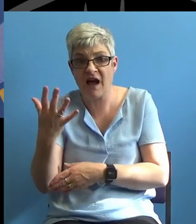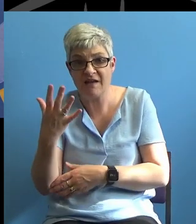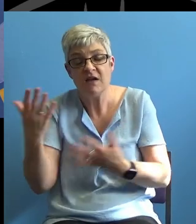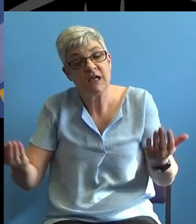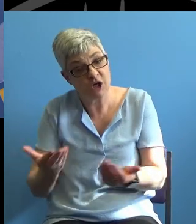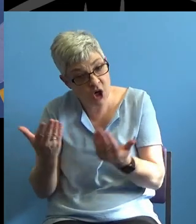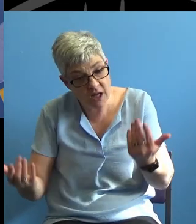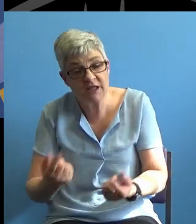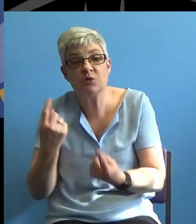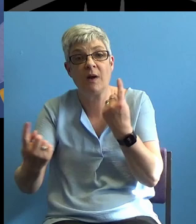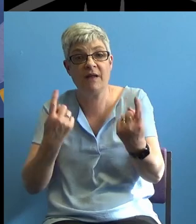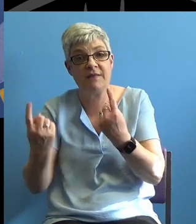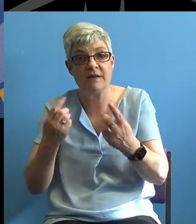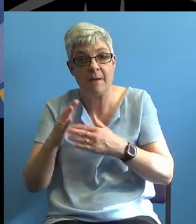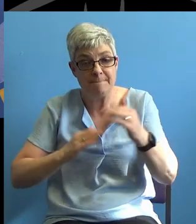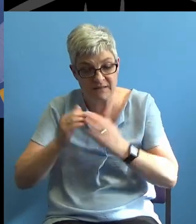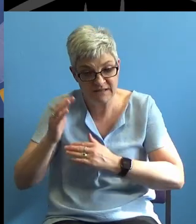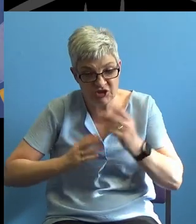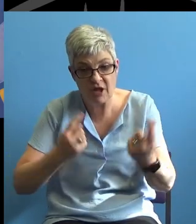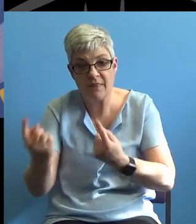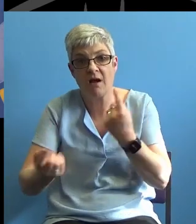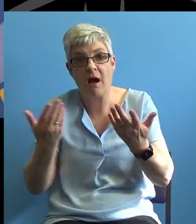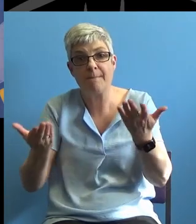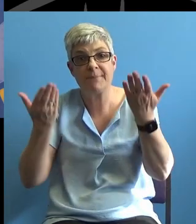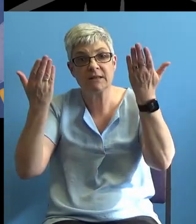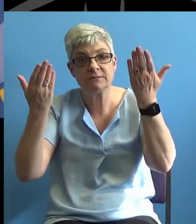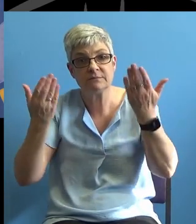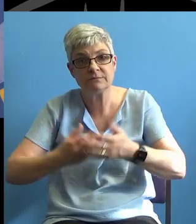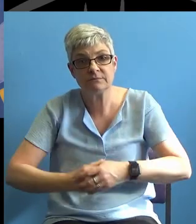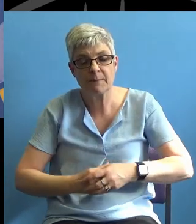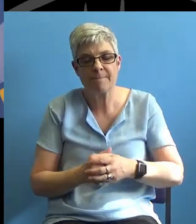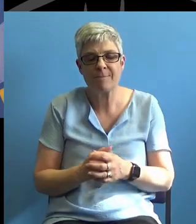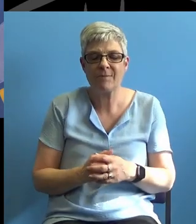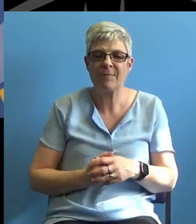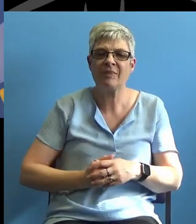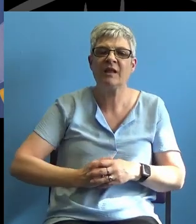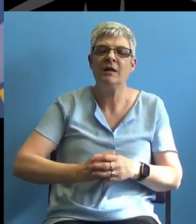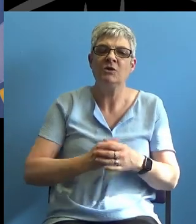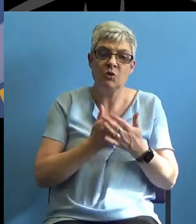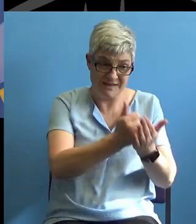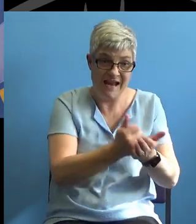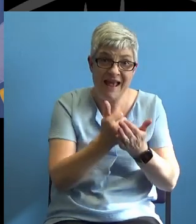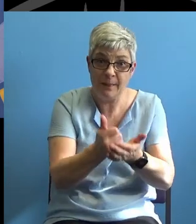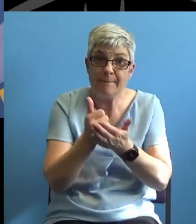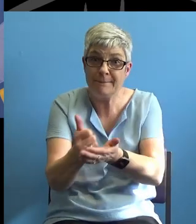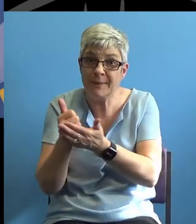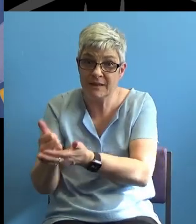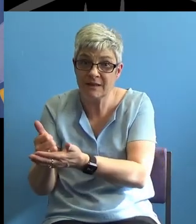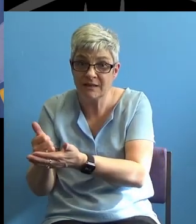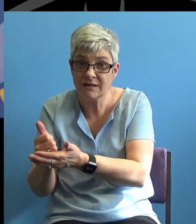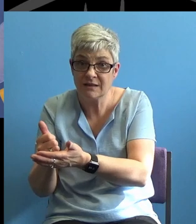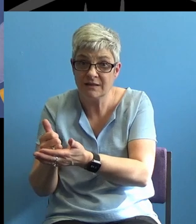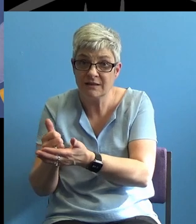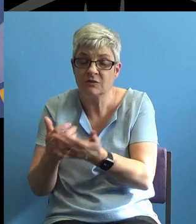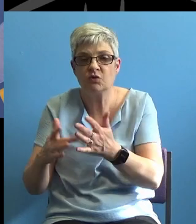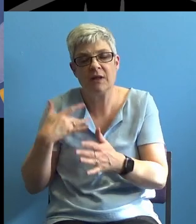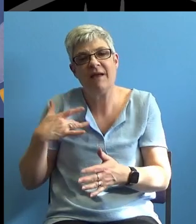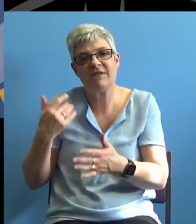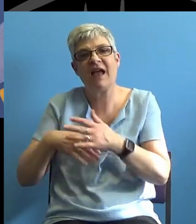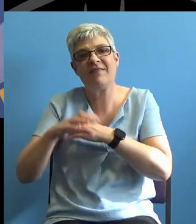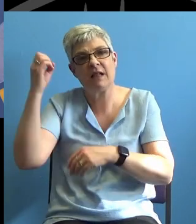therefore encourage one another and build each other up. So as we're to help one another to live in the